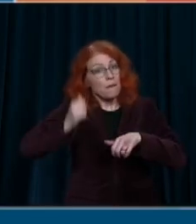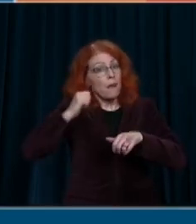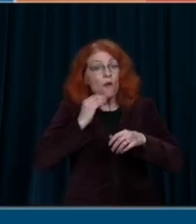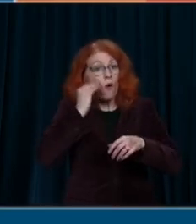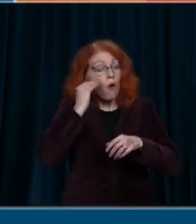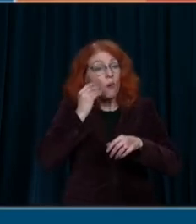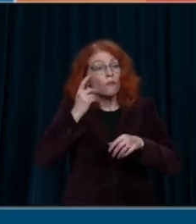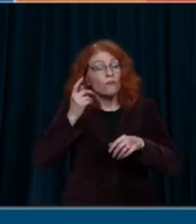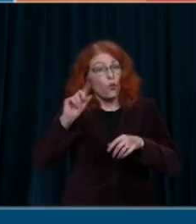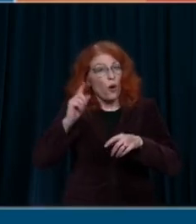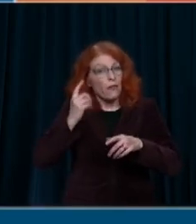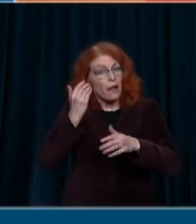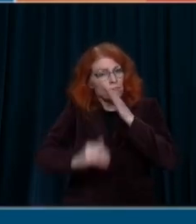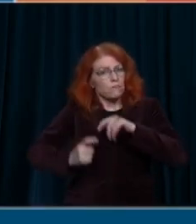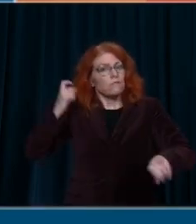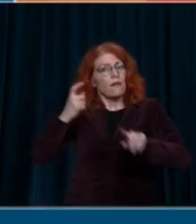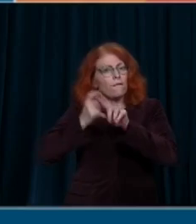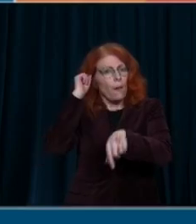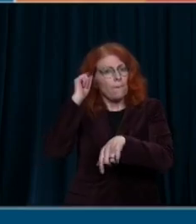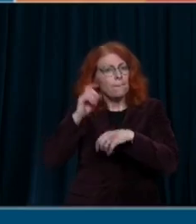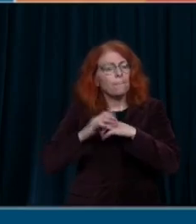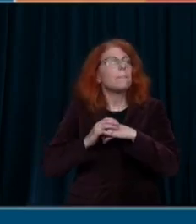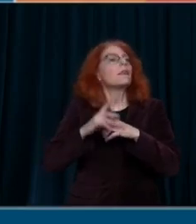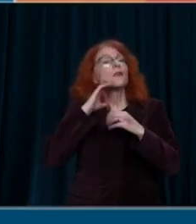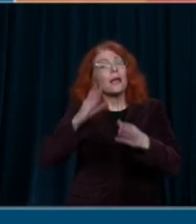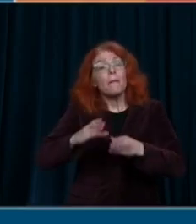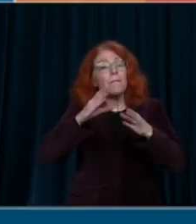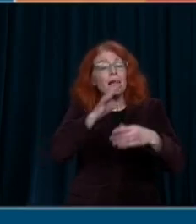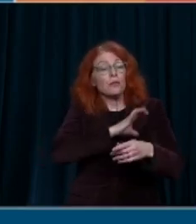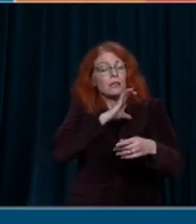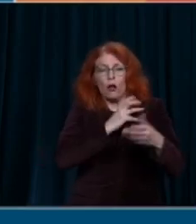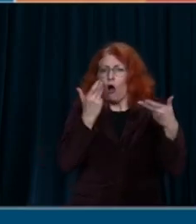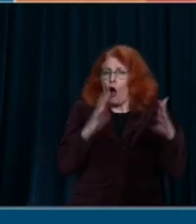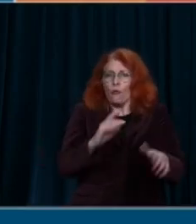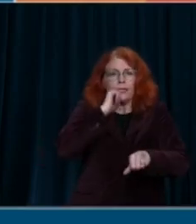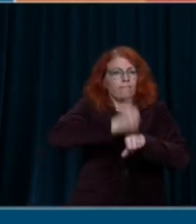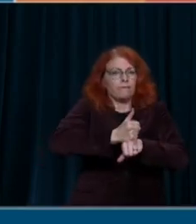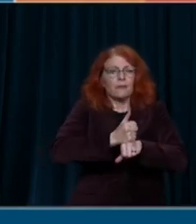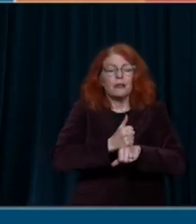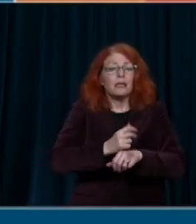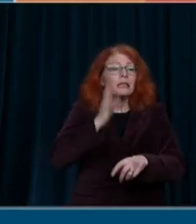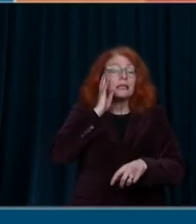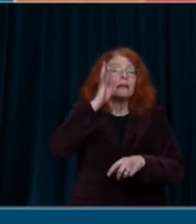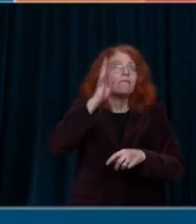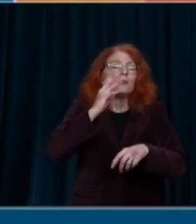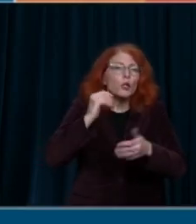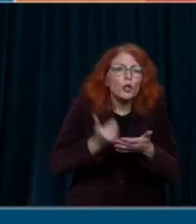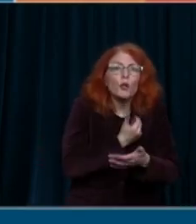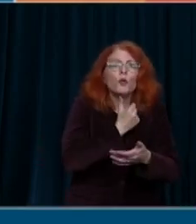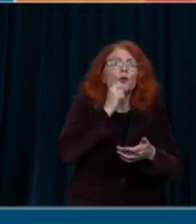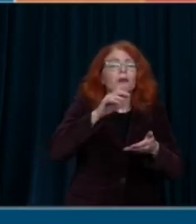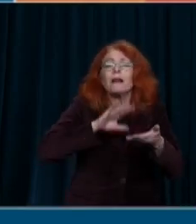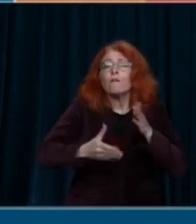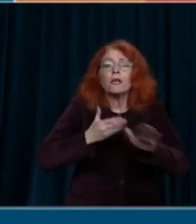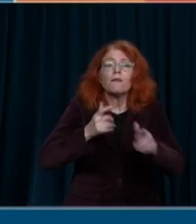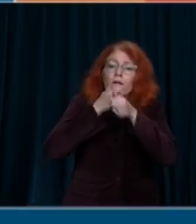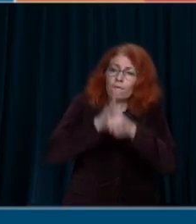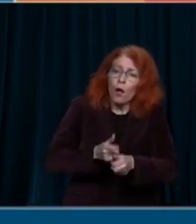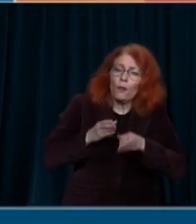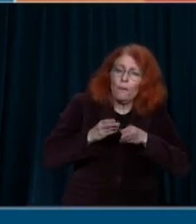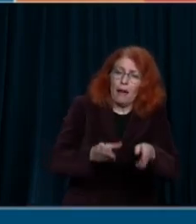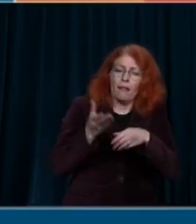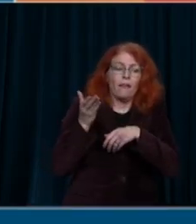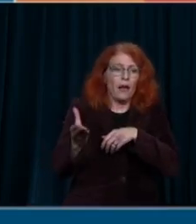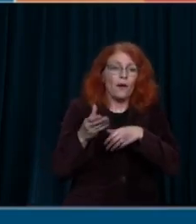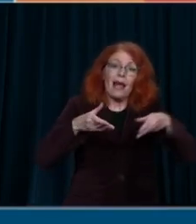from. There is a path to citizenship already there. We don't have to create a new one. We don't have to have forgiveness. Just follow the path that's there and